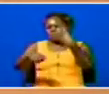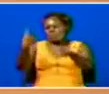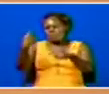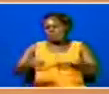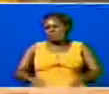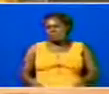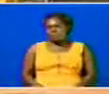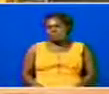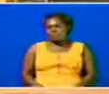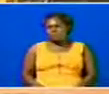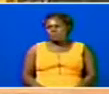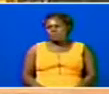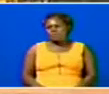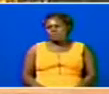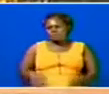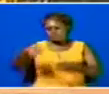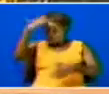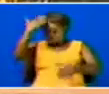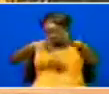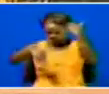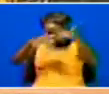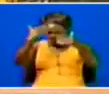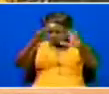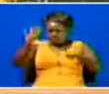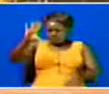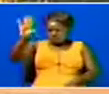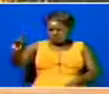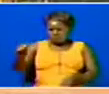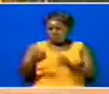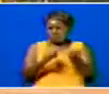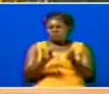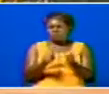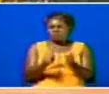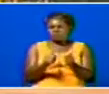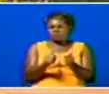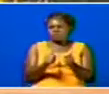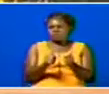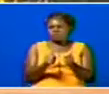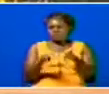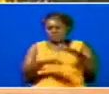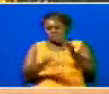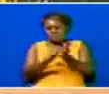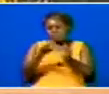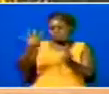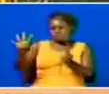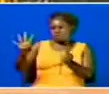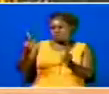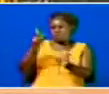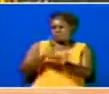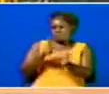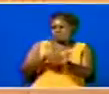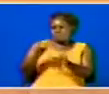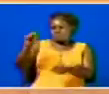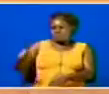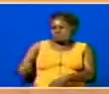It's the qualification for the Africa competition. For the under 14, they are qualifying to play in South